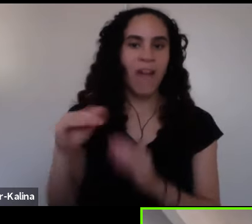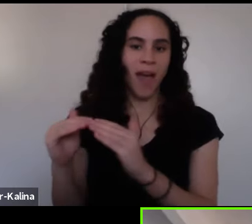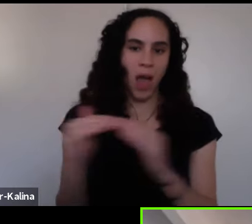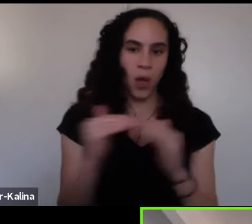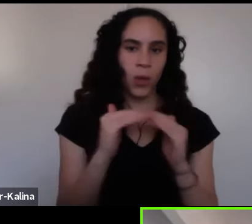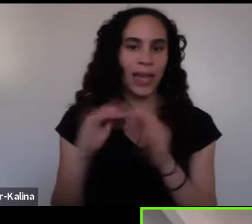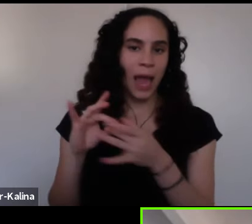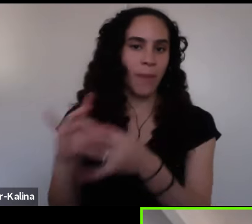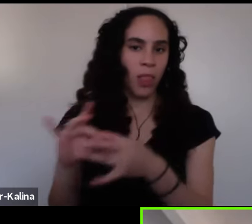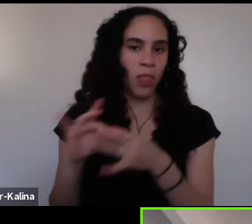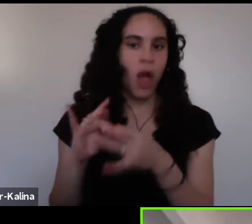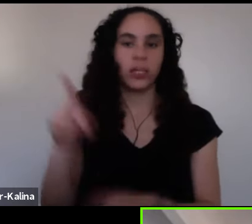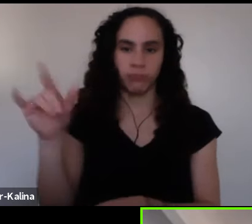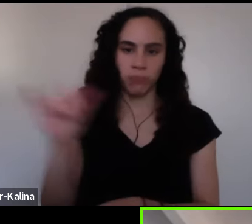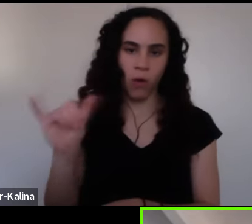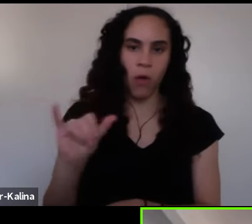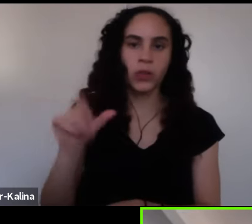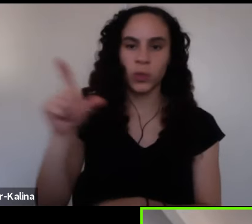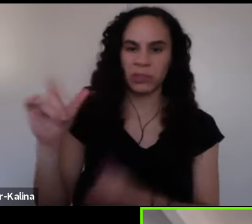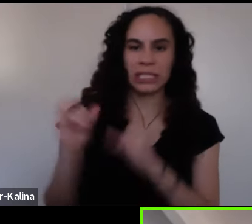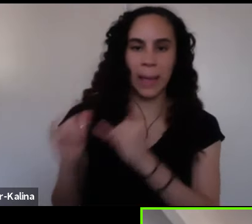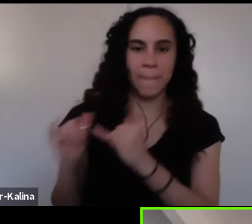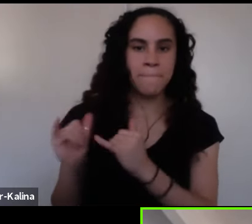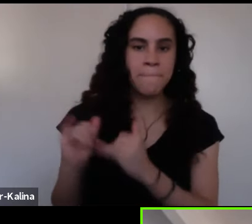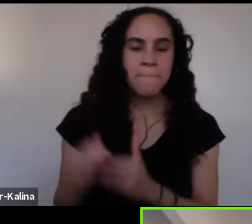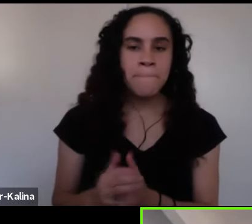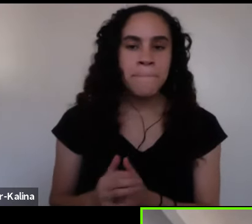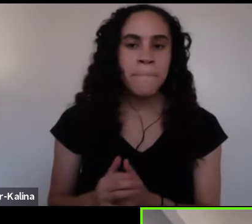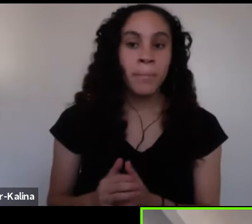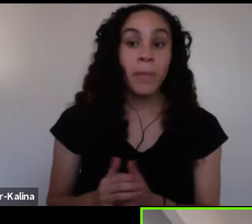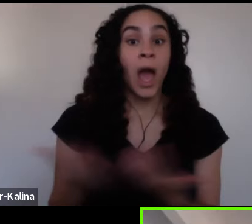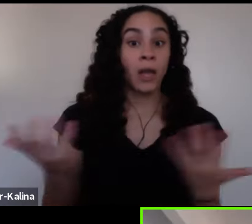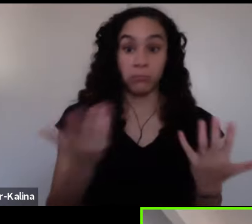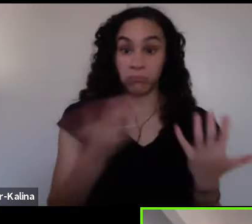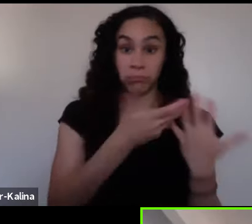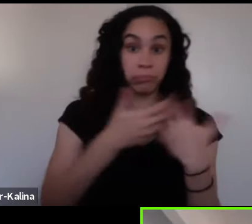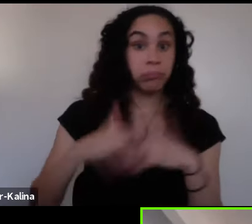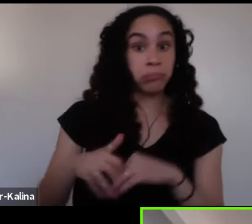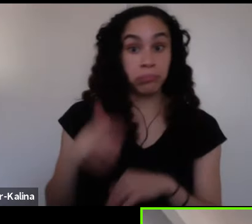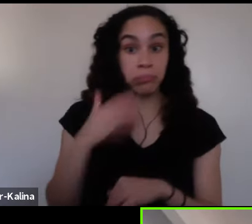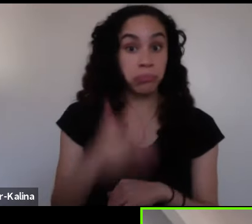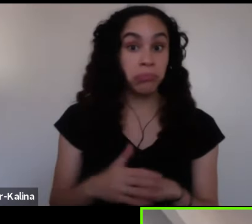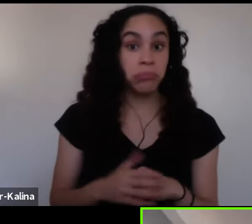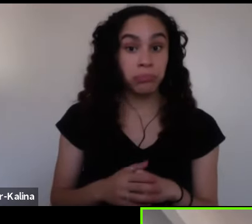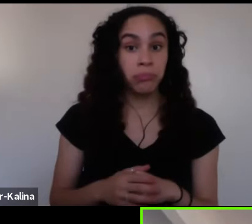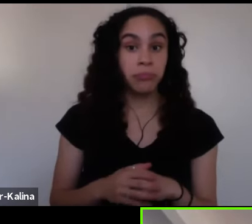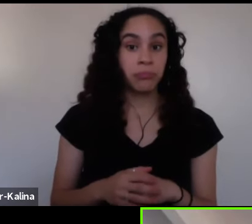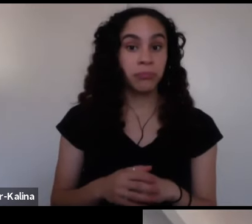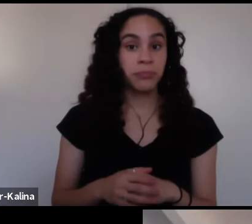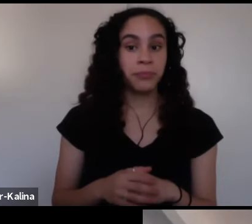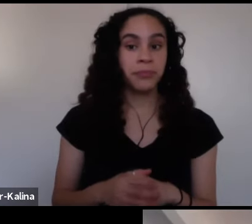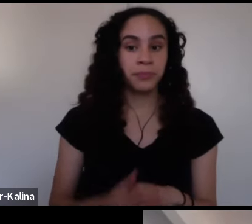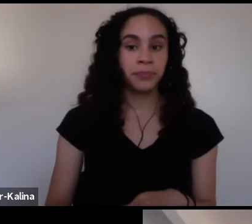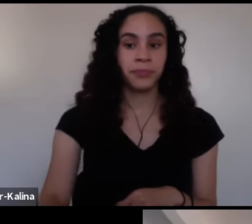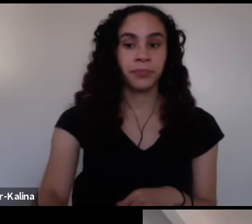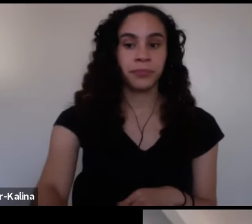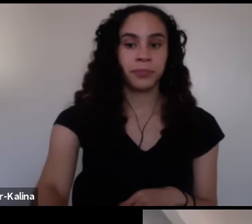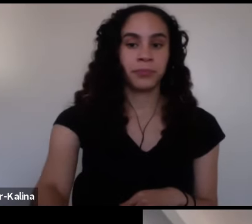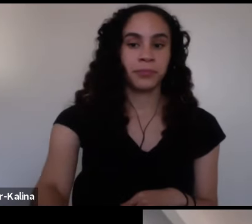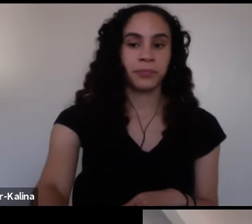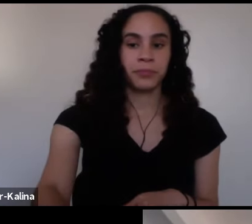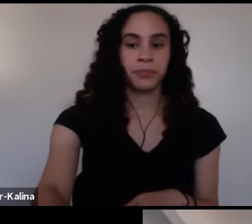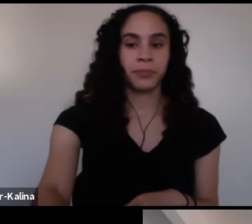also does the same thing. And it's working out well. I mean, it's working out really well. Yeah,